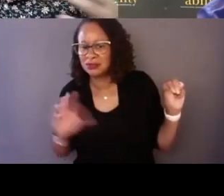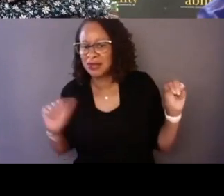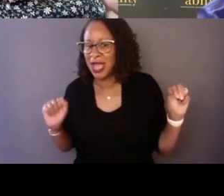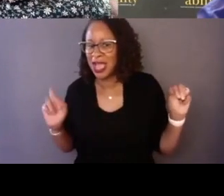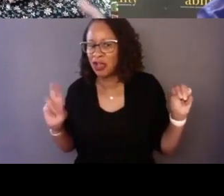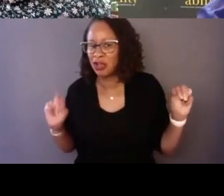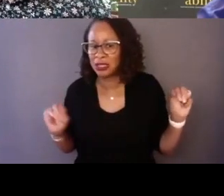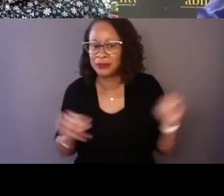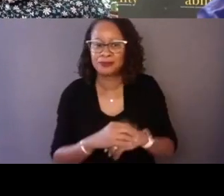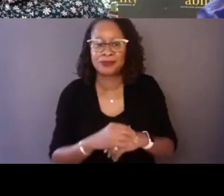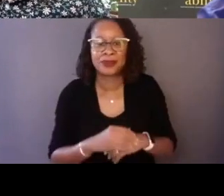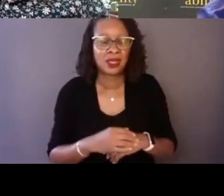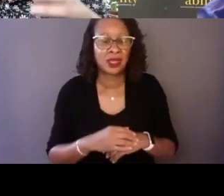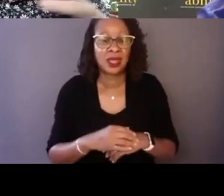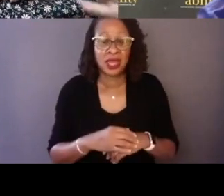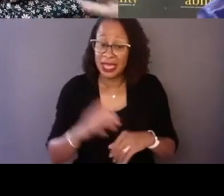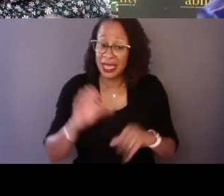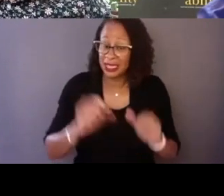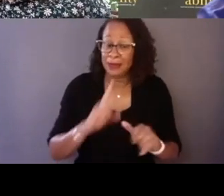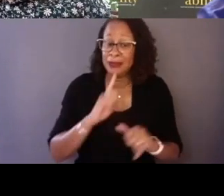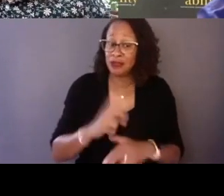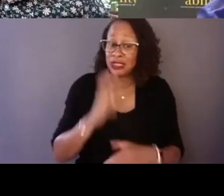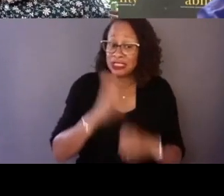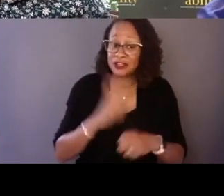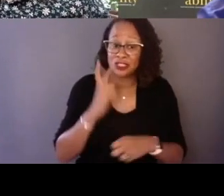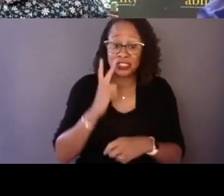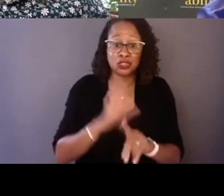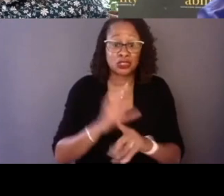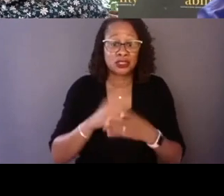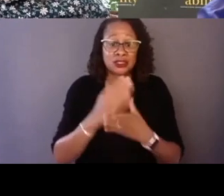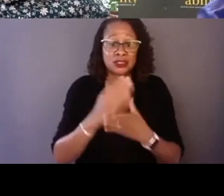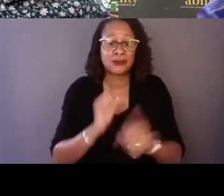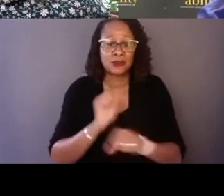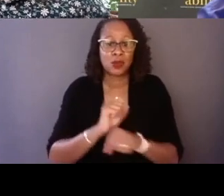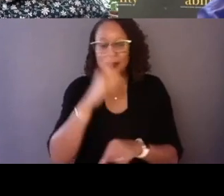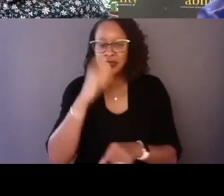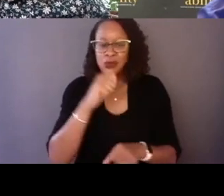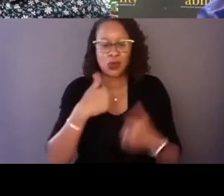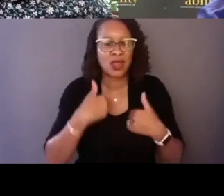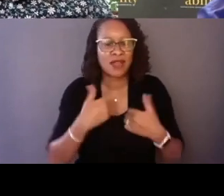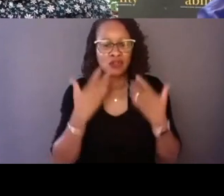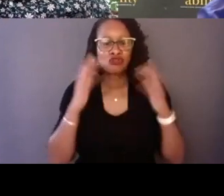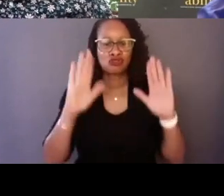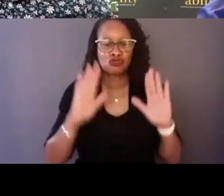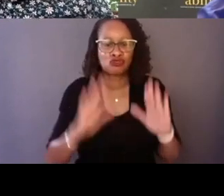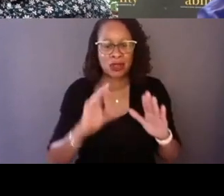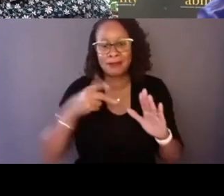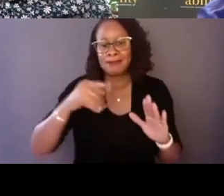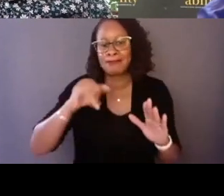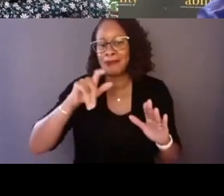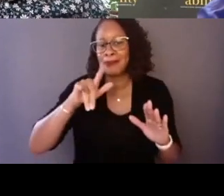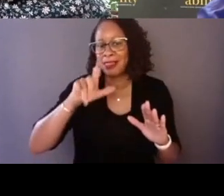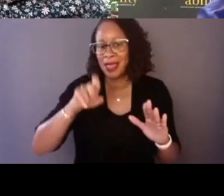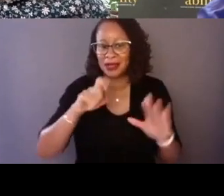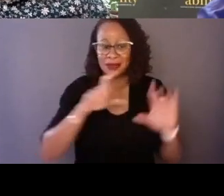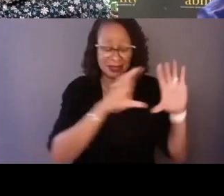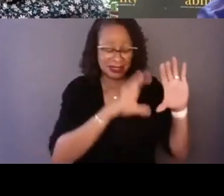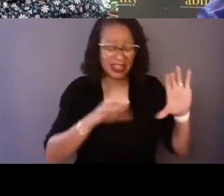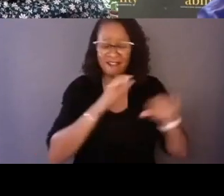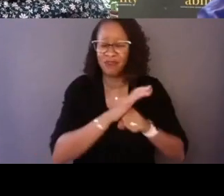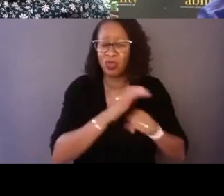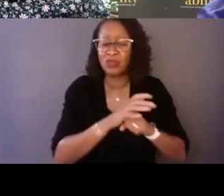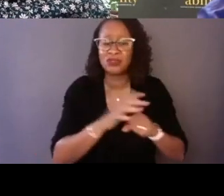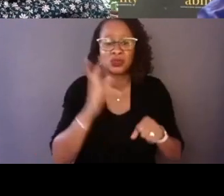to see yourself in some of this work, because we don't really have great pipelines right now for people to actually see themselves as future